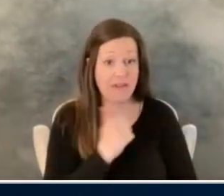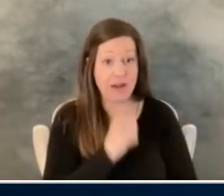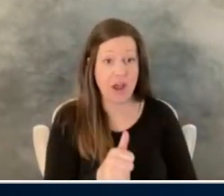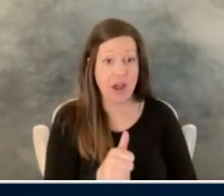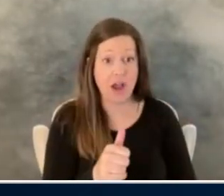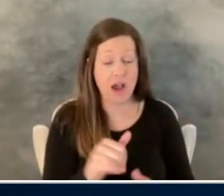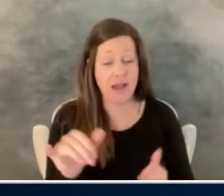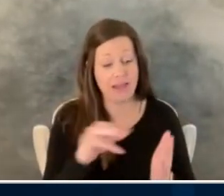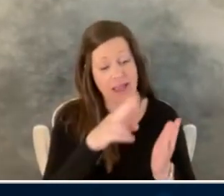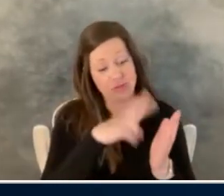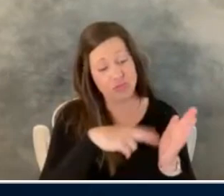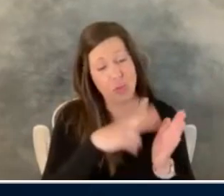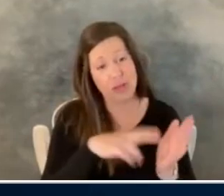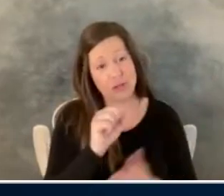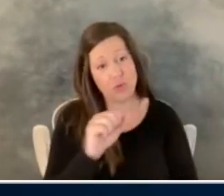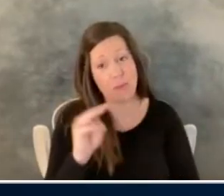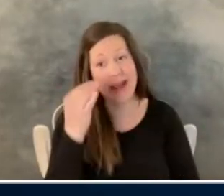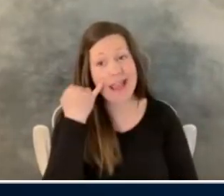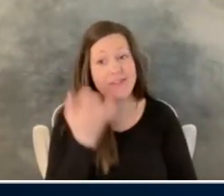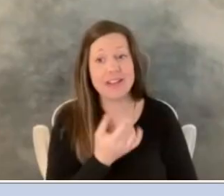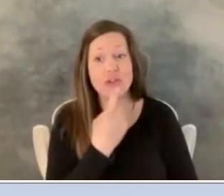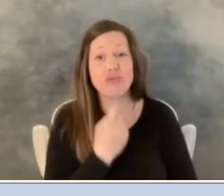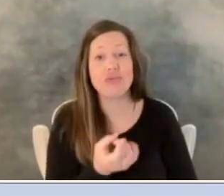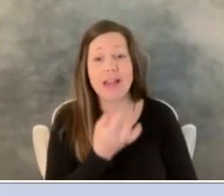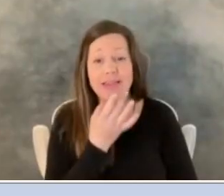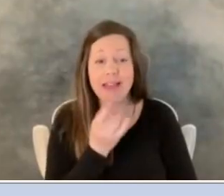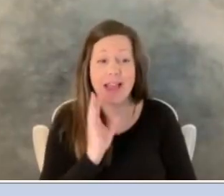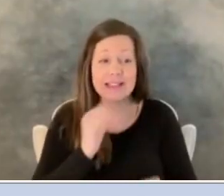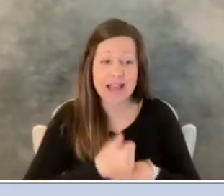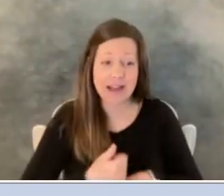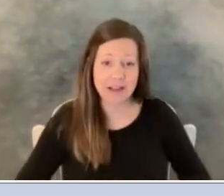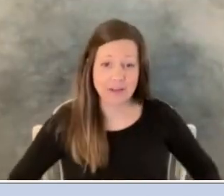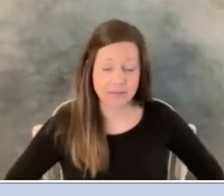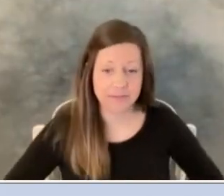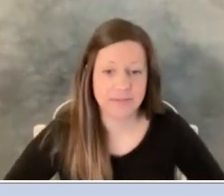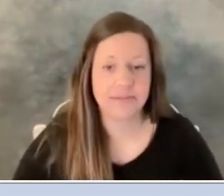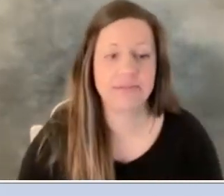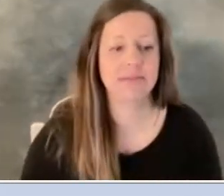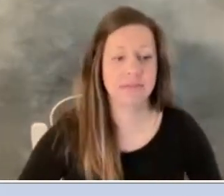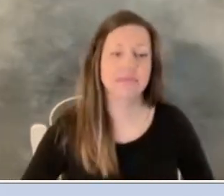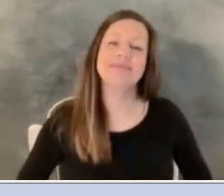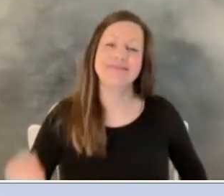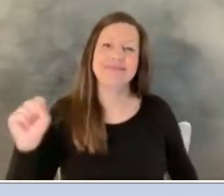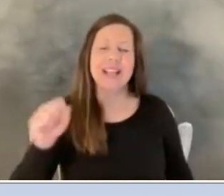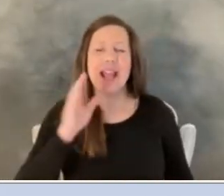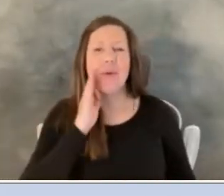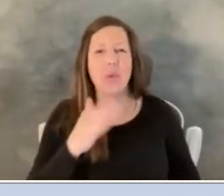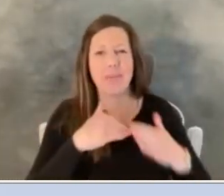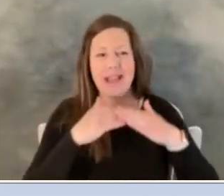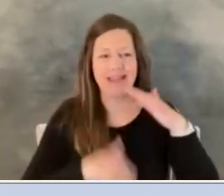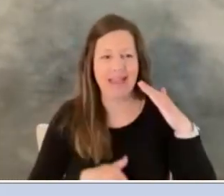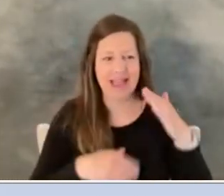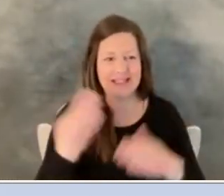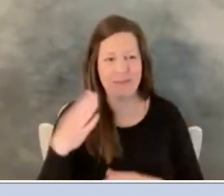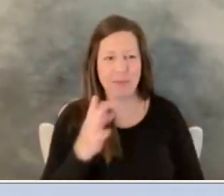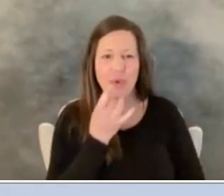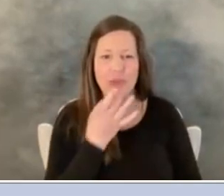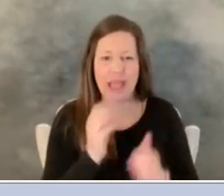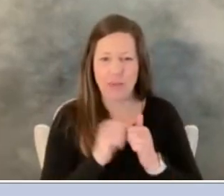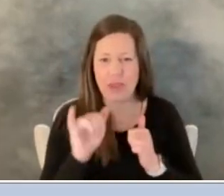if it's on the red light setting? Yeah, you do get less blue light with those adjustments on the